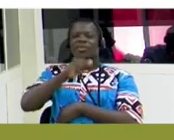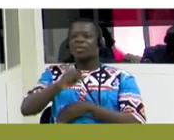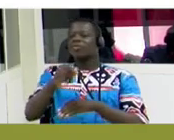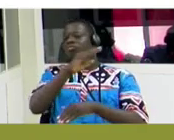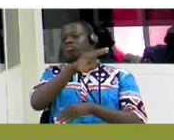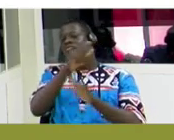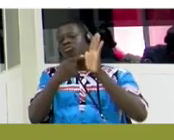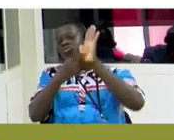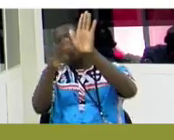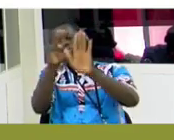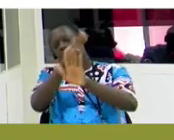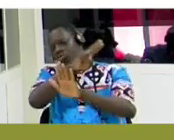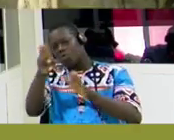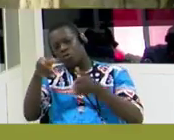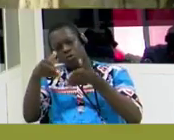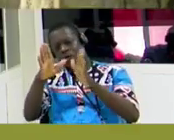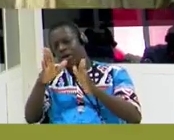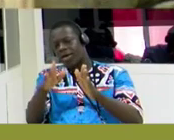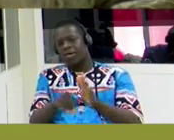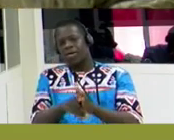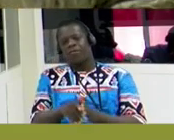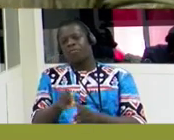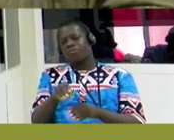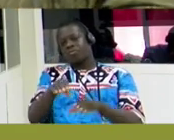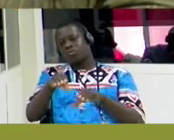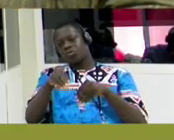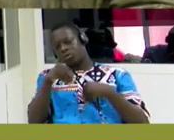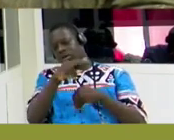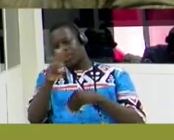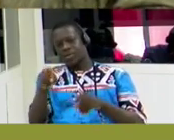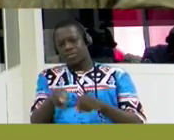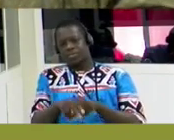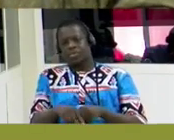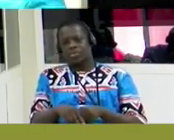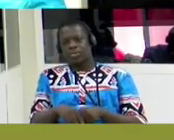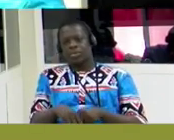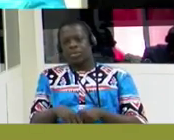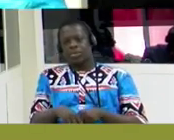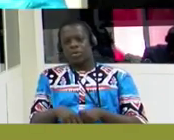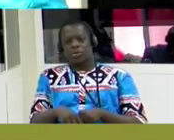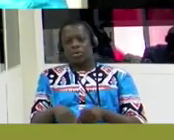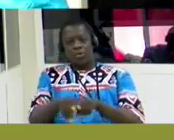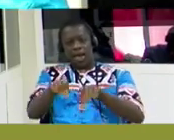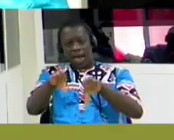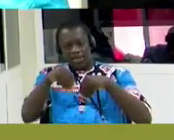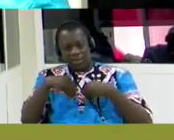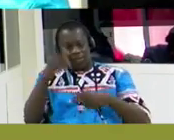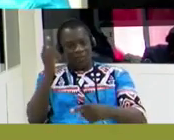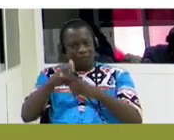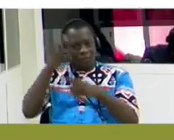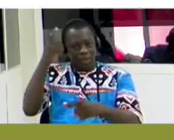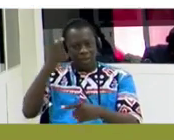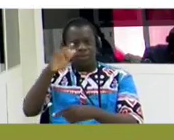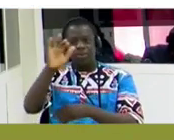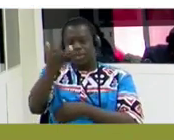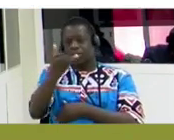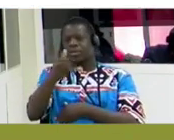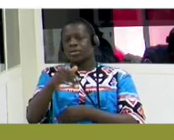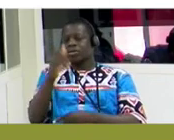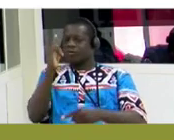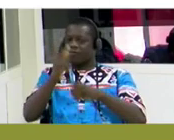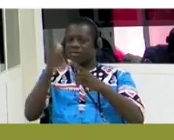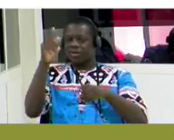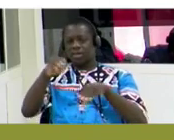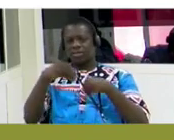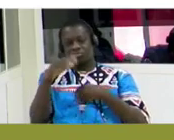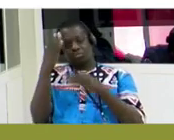sir, they don't show any form of reluctance. They just complied. They just complied. Yeah, they just complied. I don't know whether that was the first time